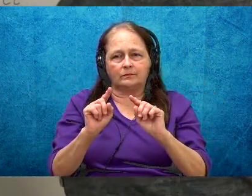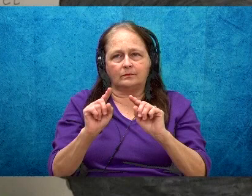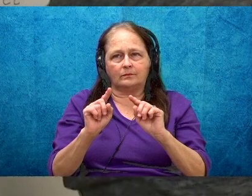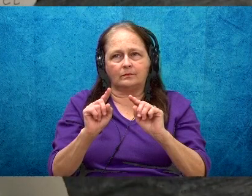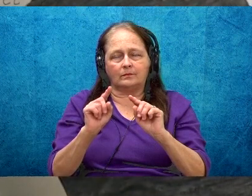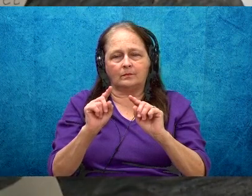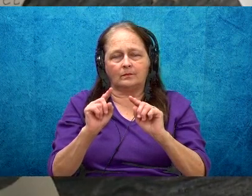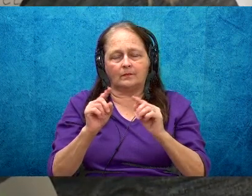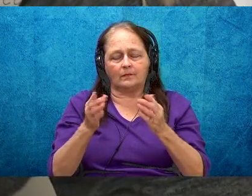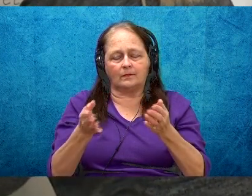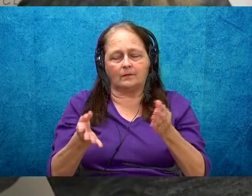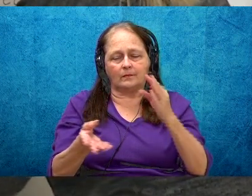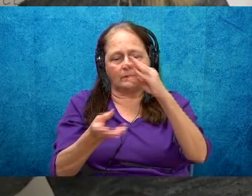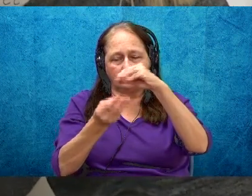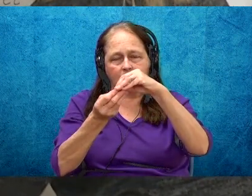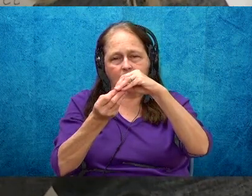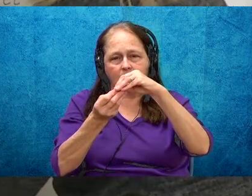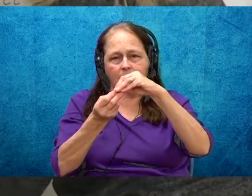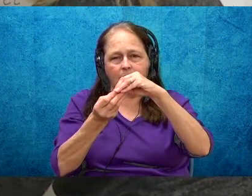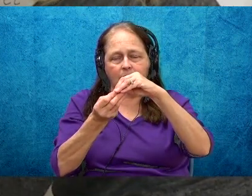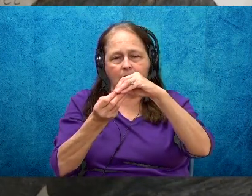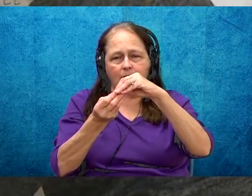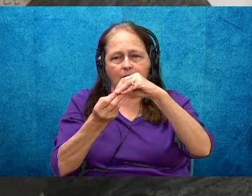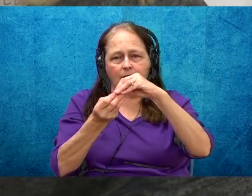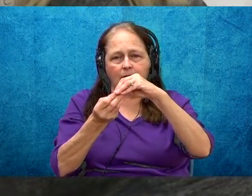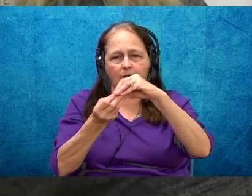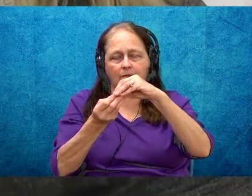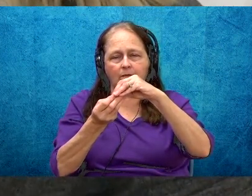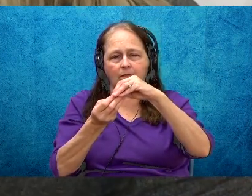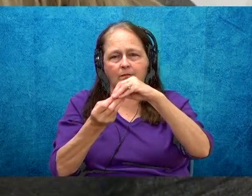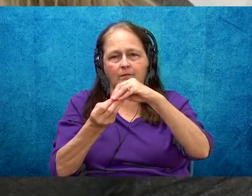And when we add these up,